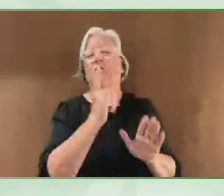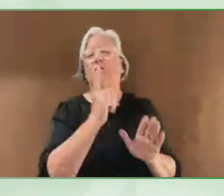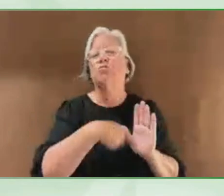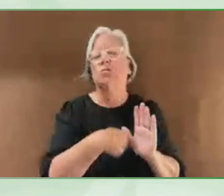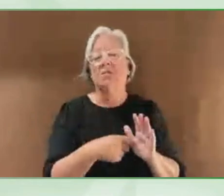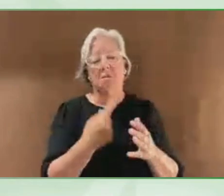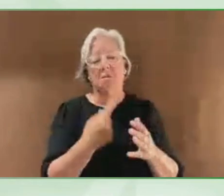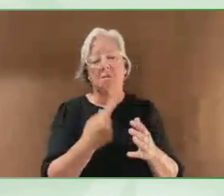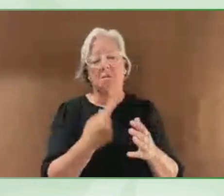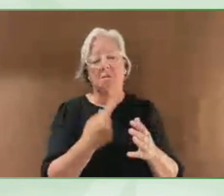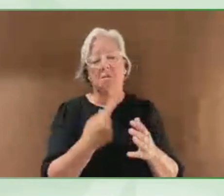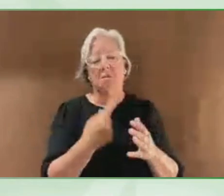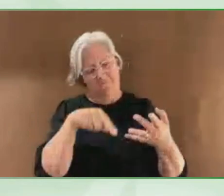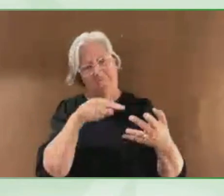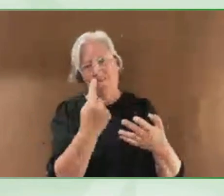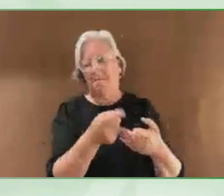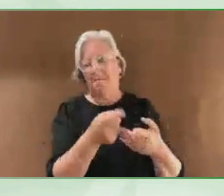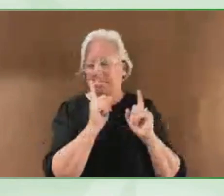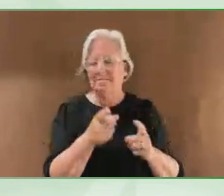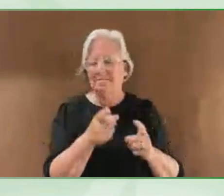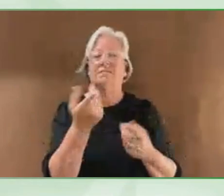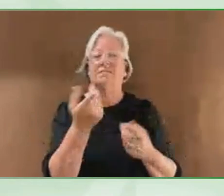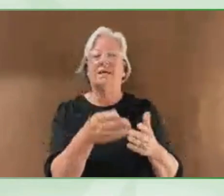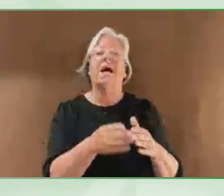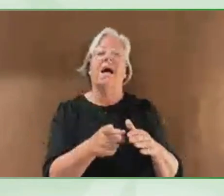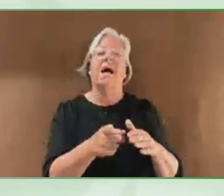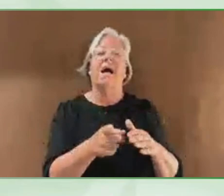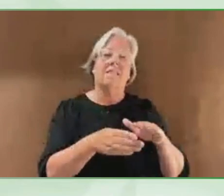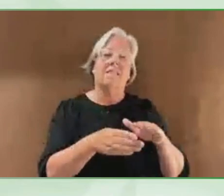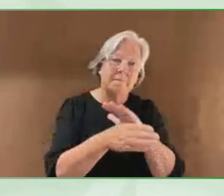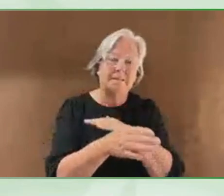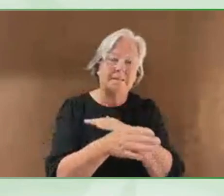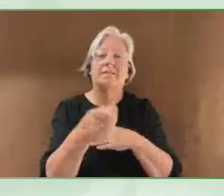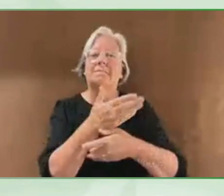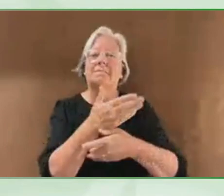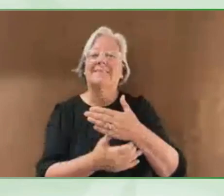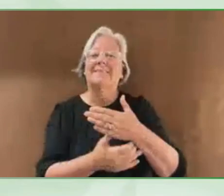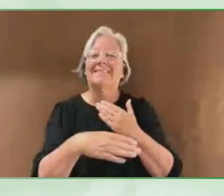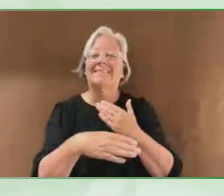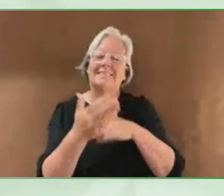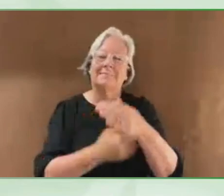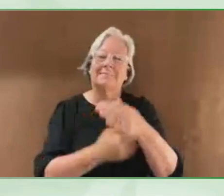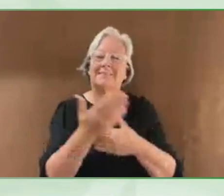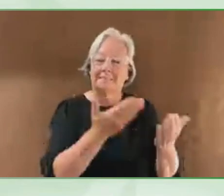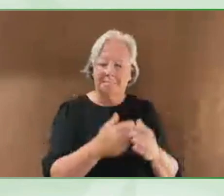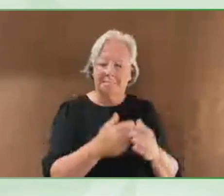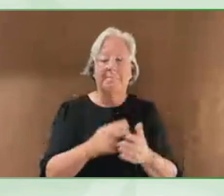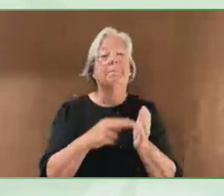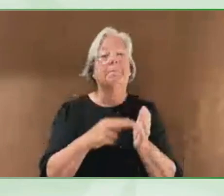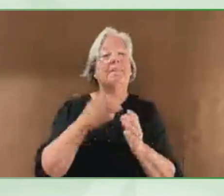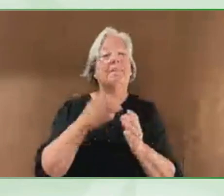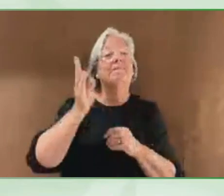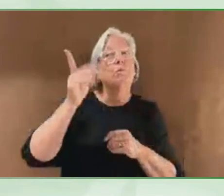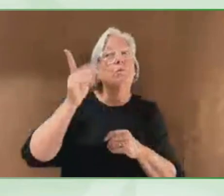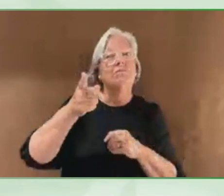inclusion and accessibility. So our next generation of top management are having to think